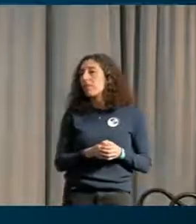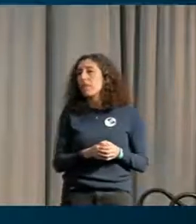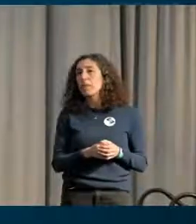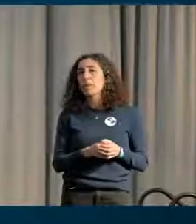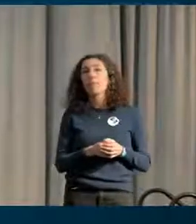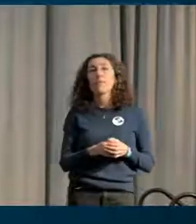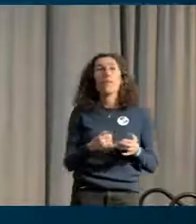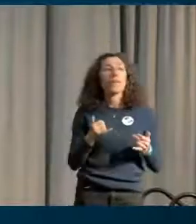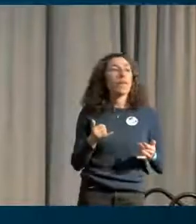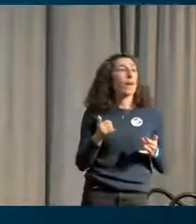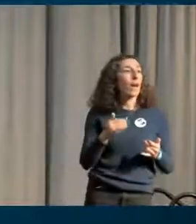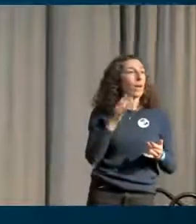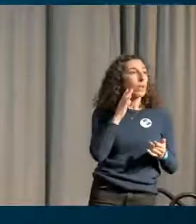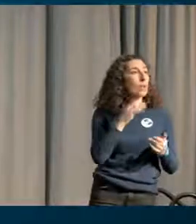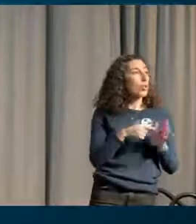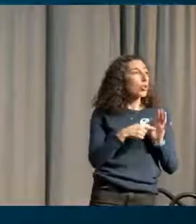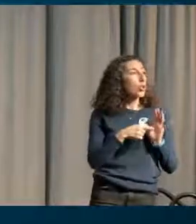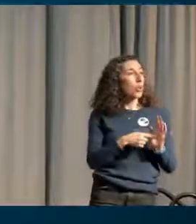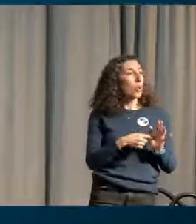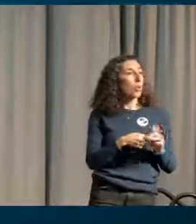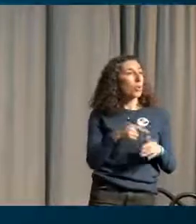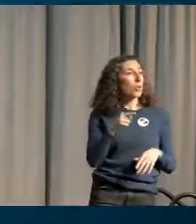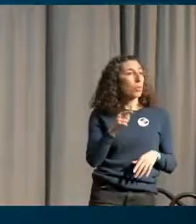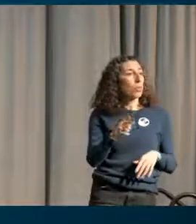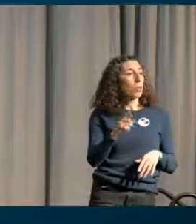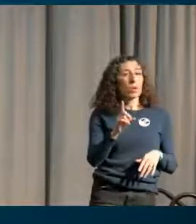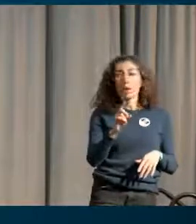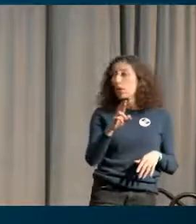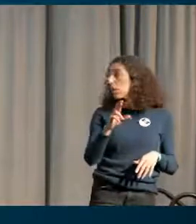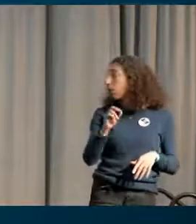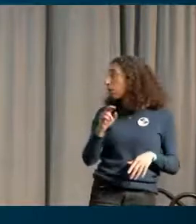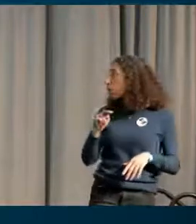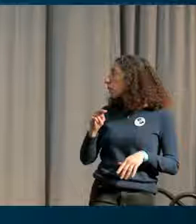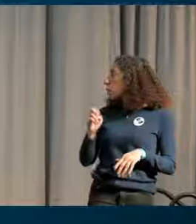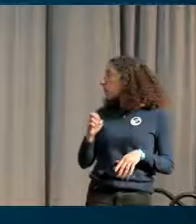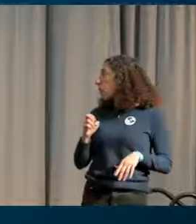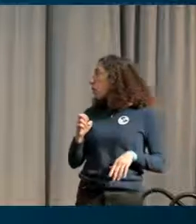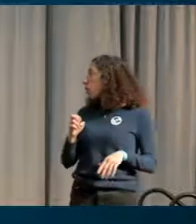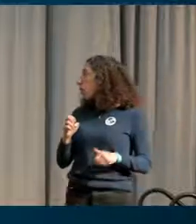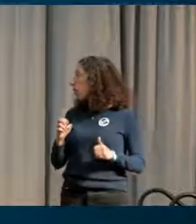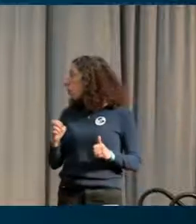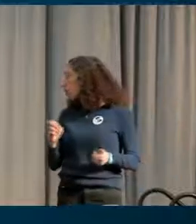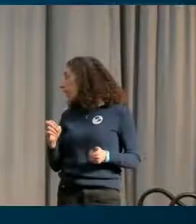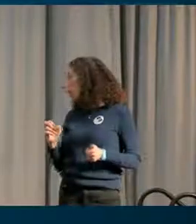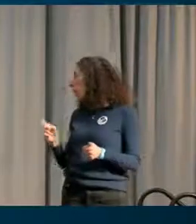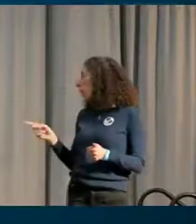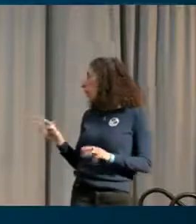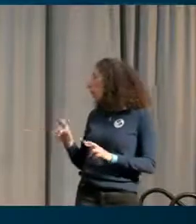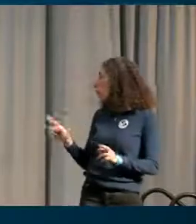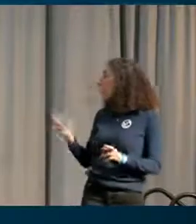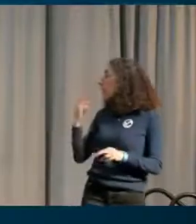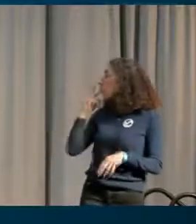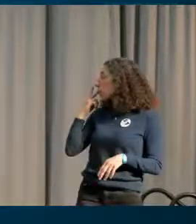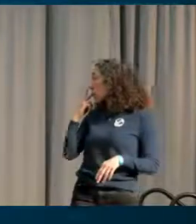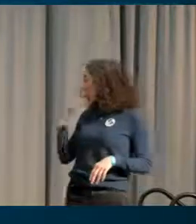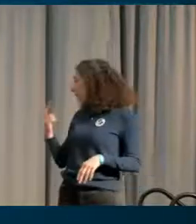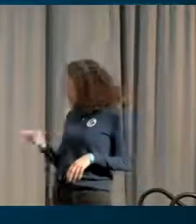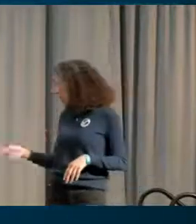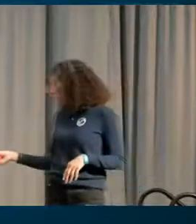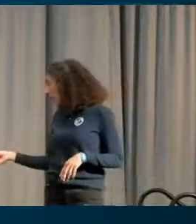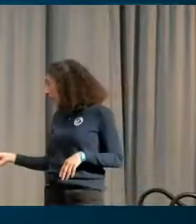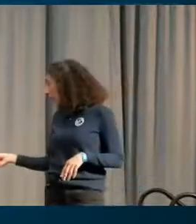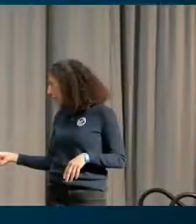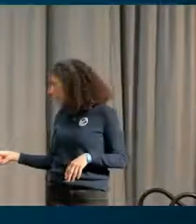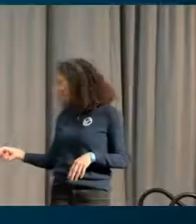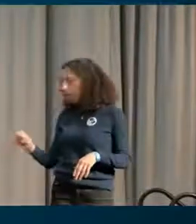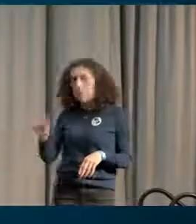small drone over here. And what we're going to do, we're just going to see what happens when I turn this drone on, okay? This is not, this